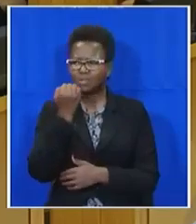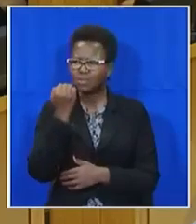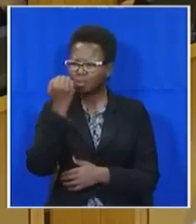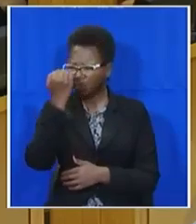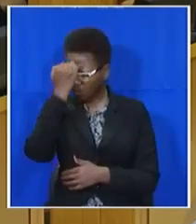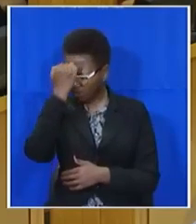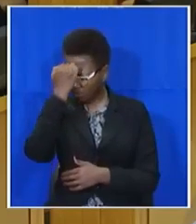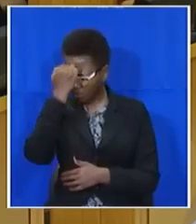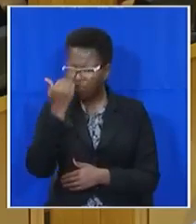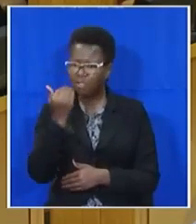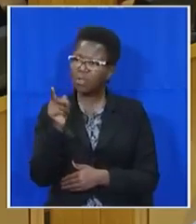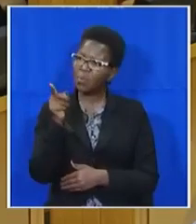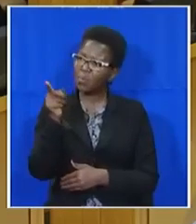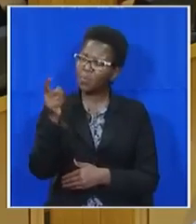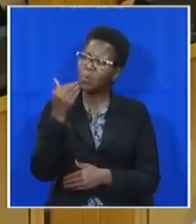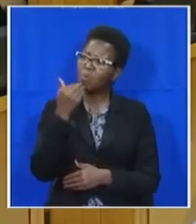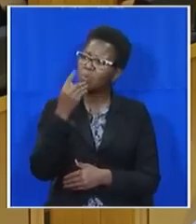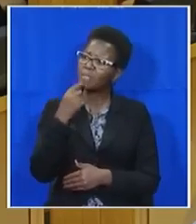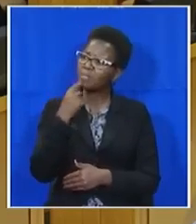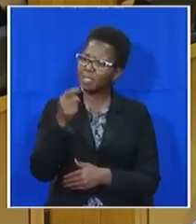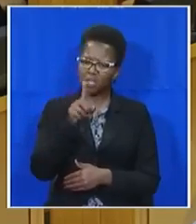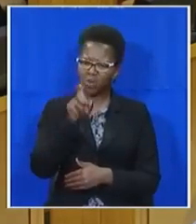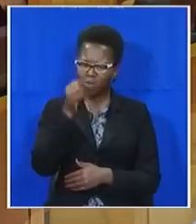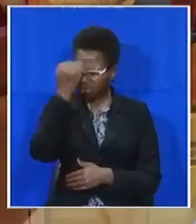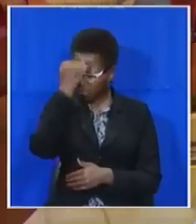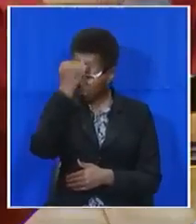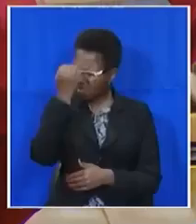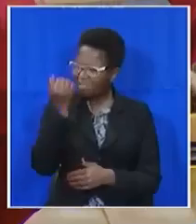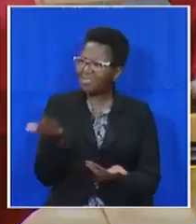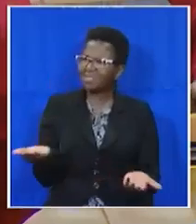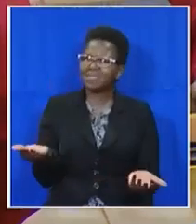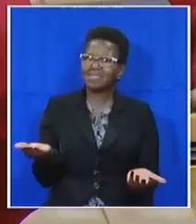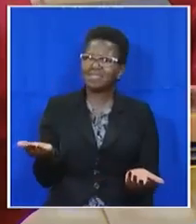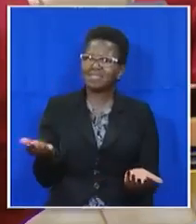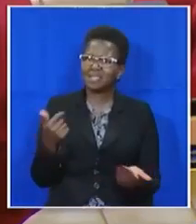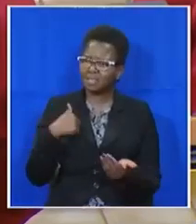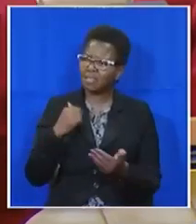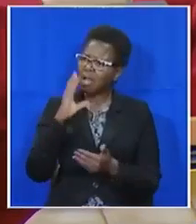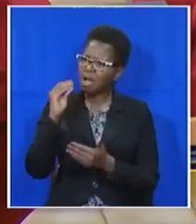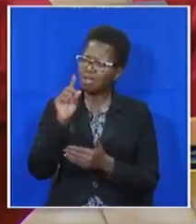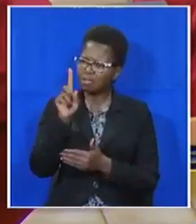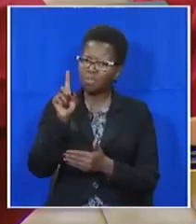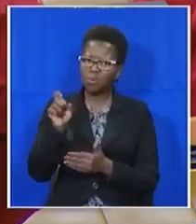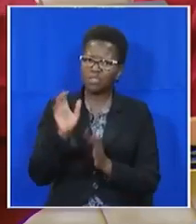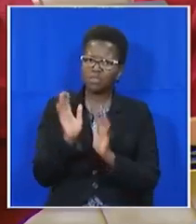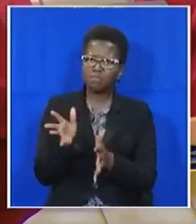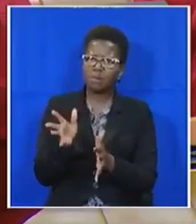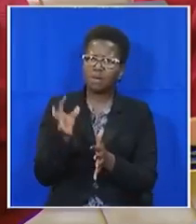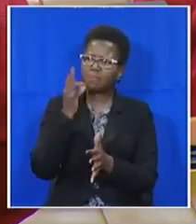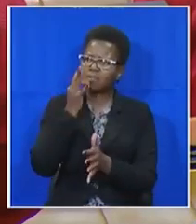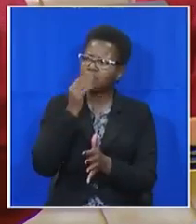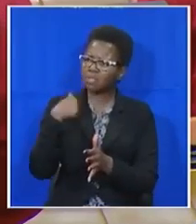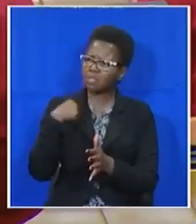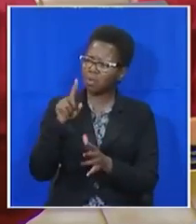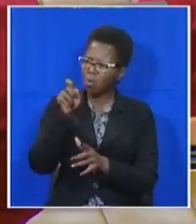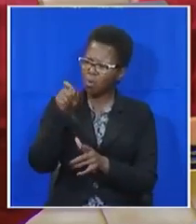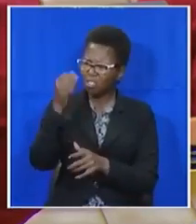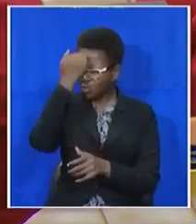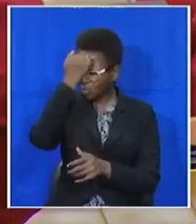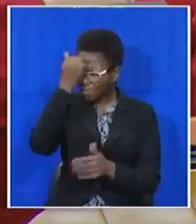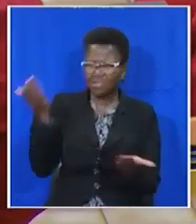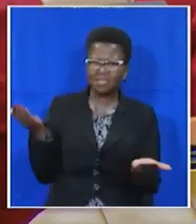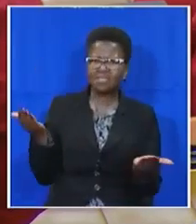Who the hell is he to say a question is stupid? We have a right to answer a question. He can't refer our question as a stupid